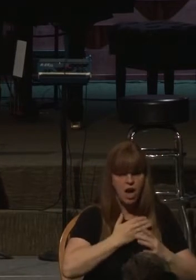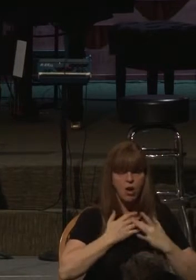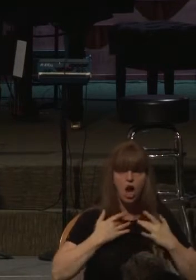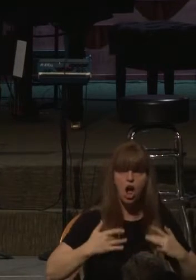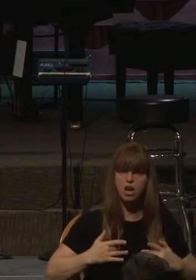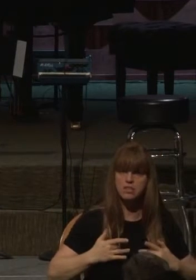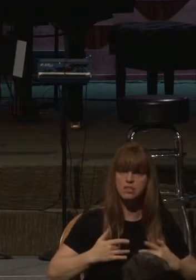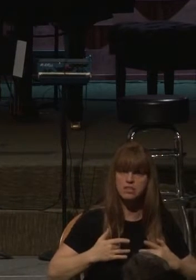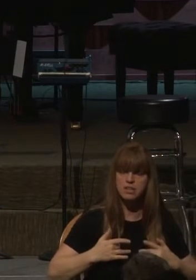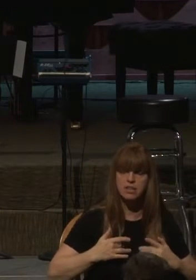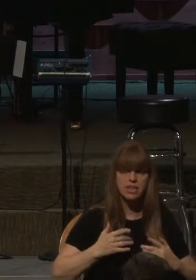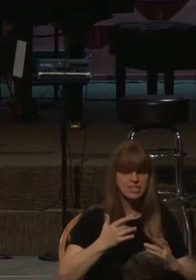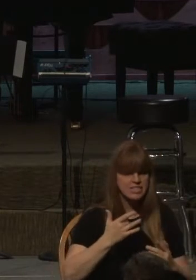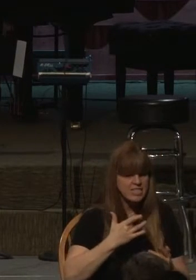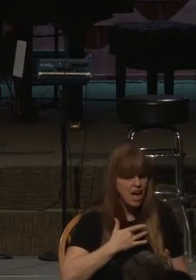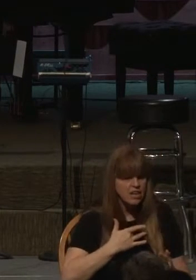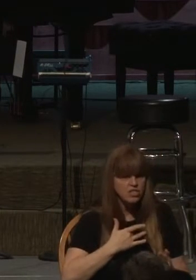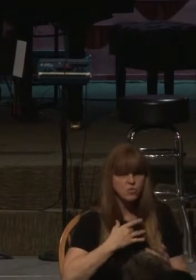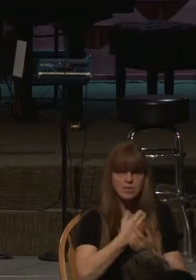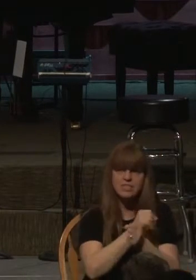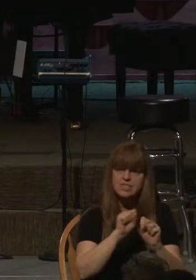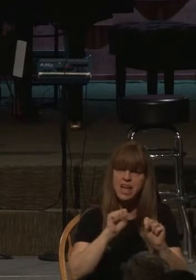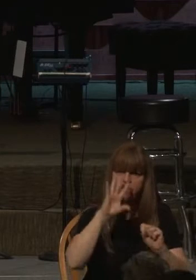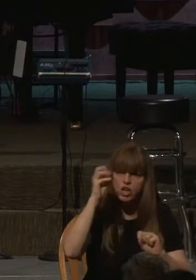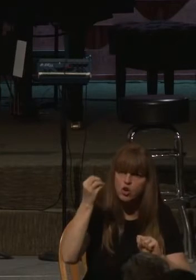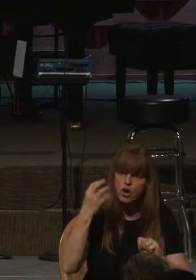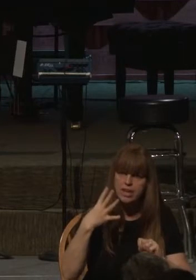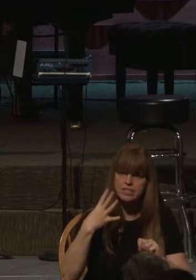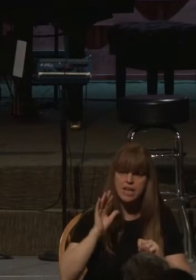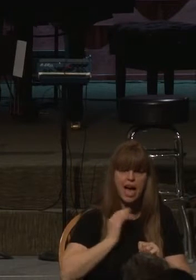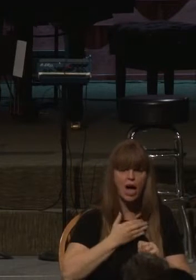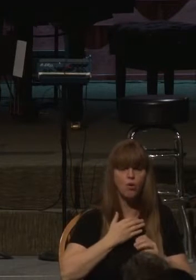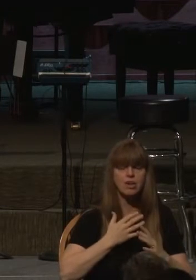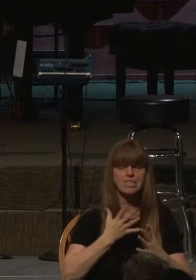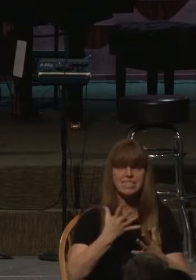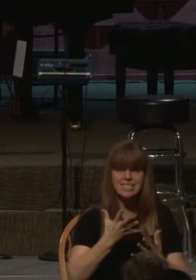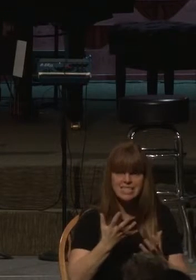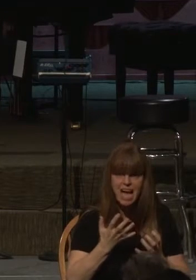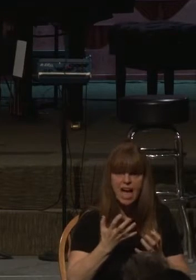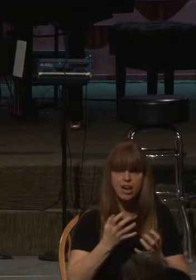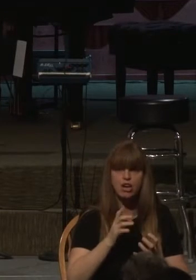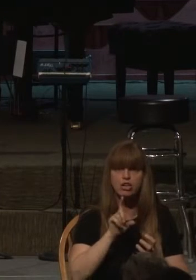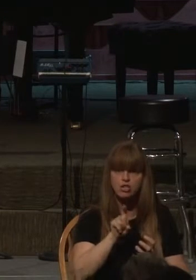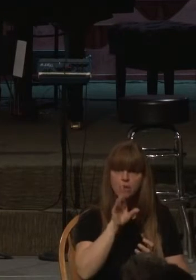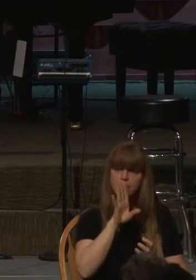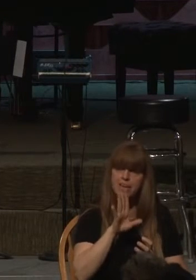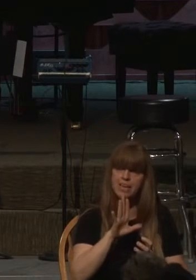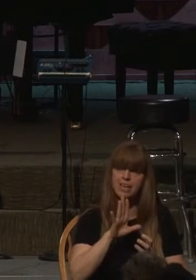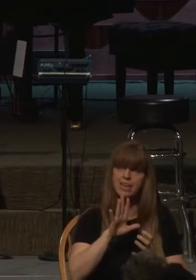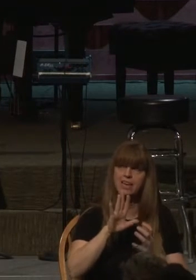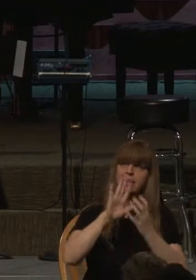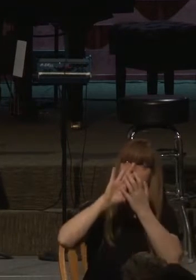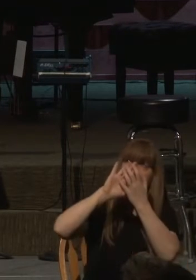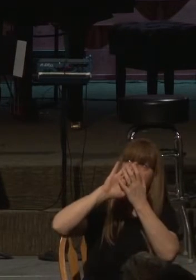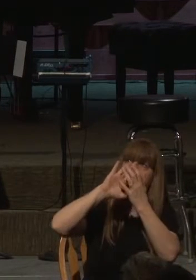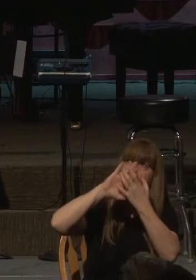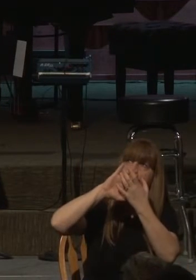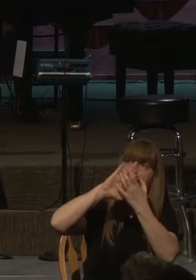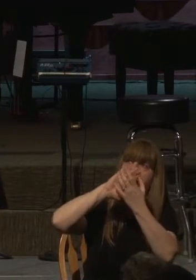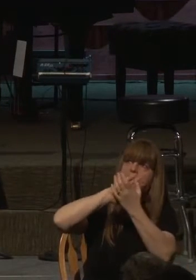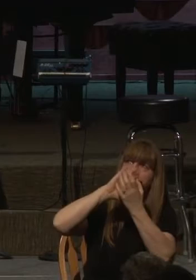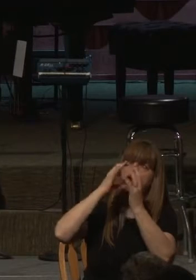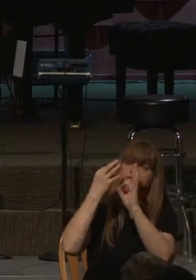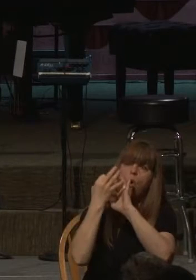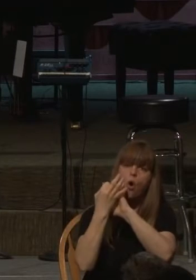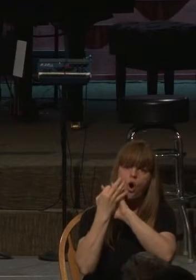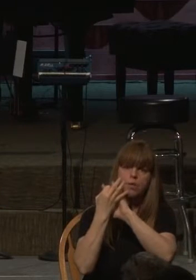by saving grace, the greatest desire of our hearts should be that we be conformed by the